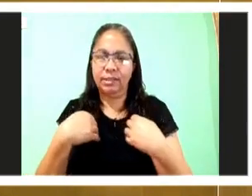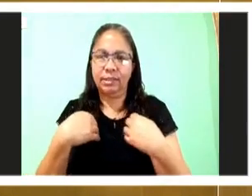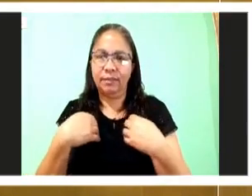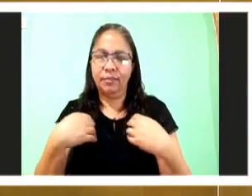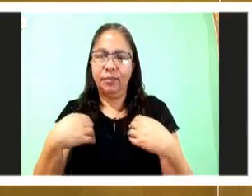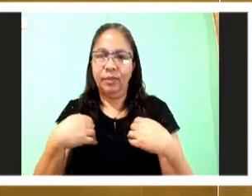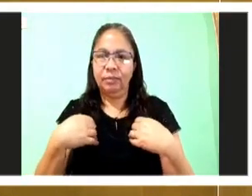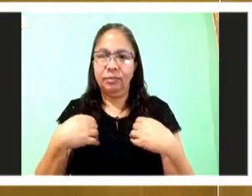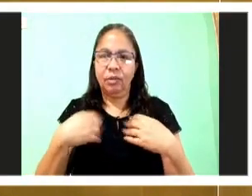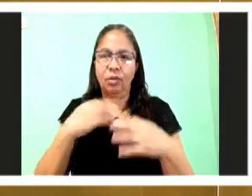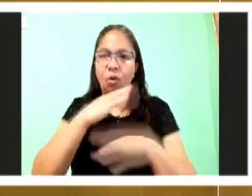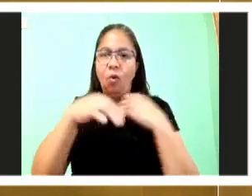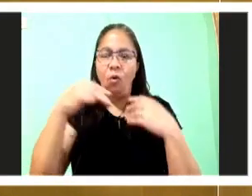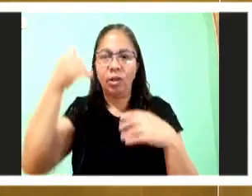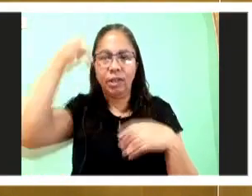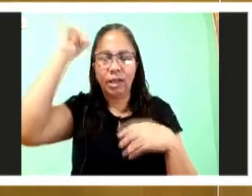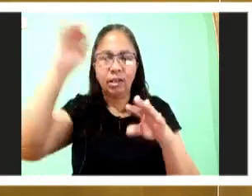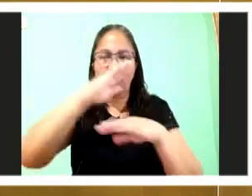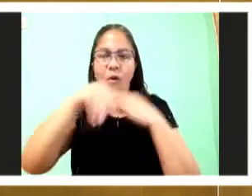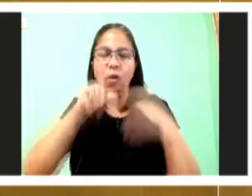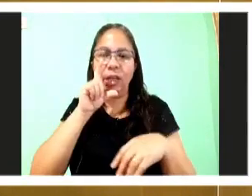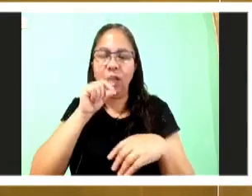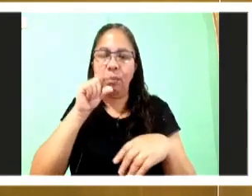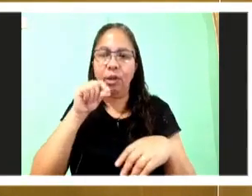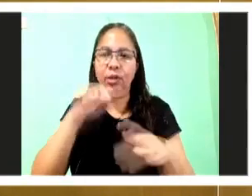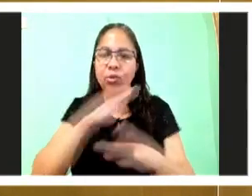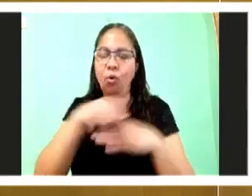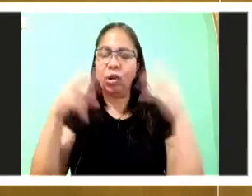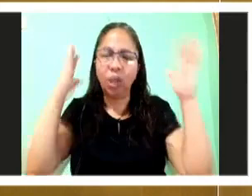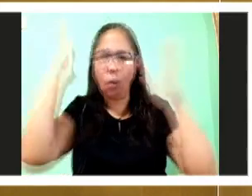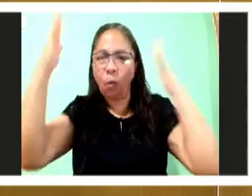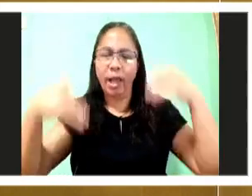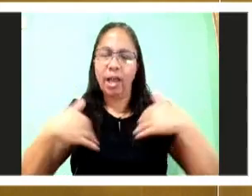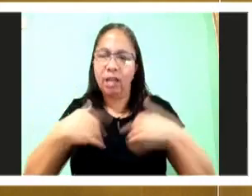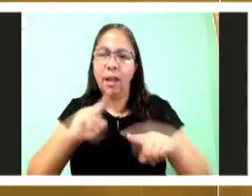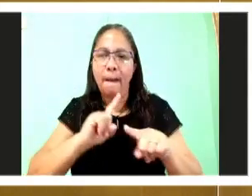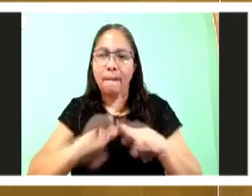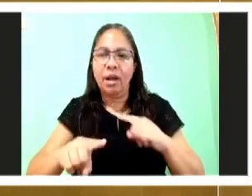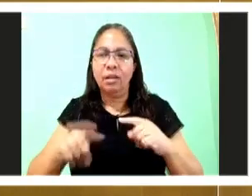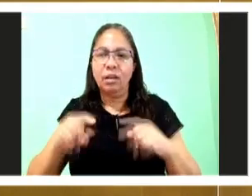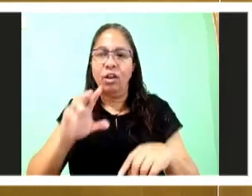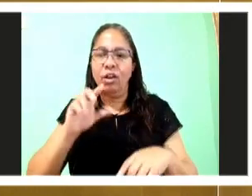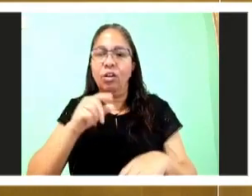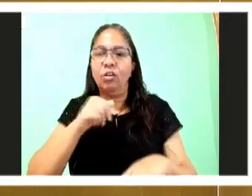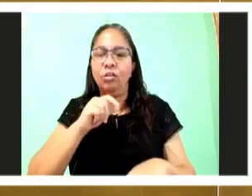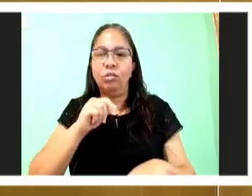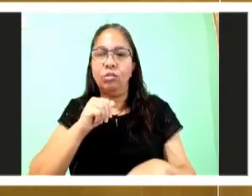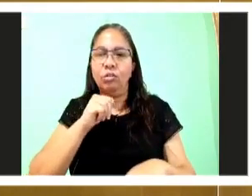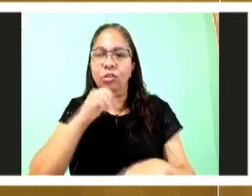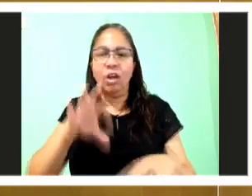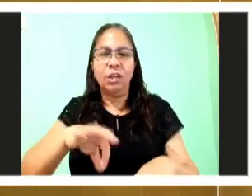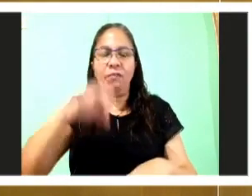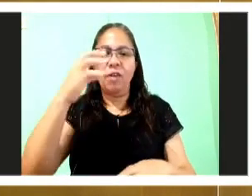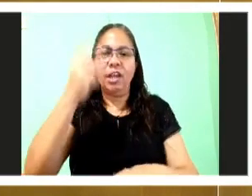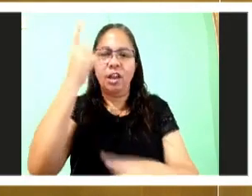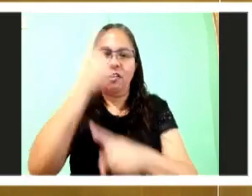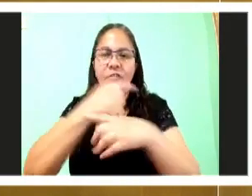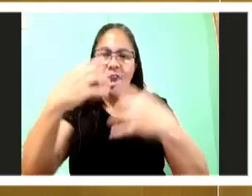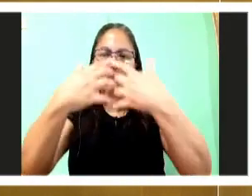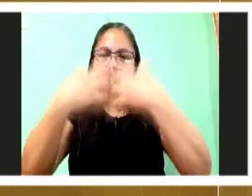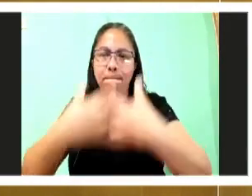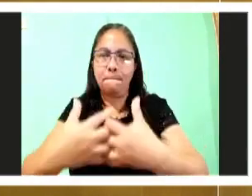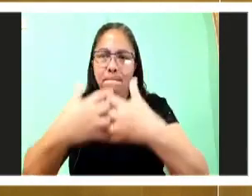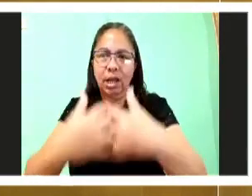cattle, all the birds of the heaven, and all the wild beasts. But no helpmate suitable for man was found for him. So the Lord